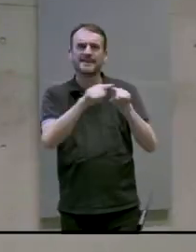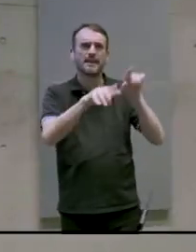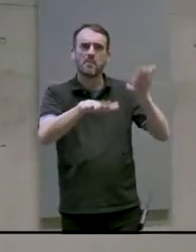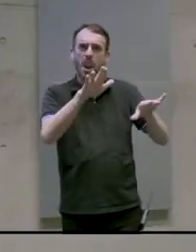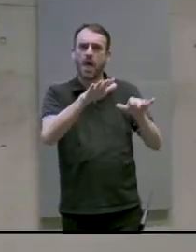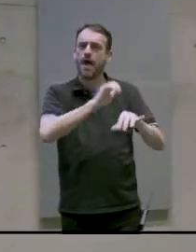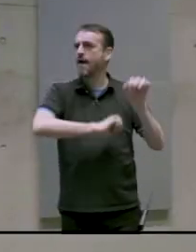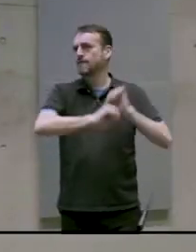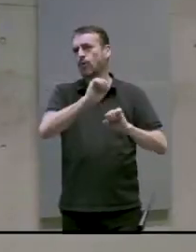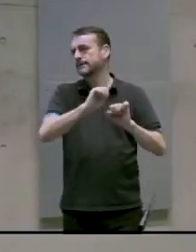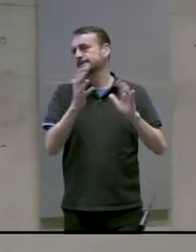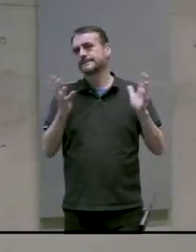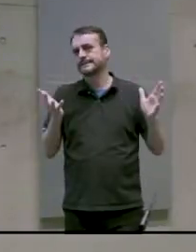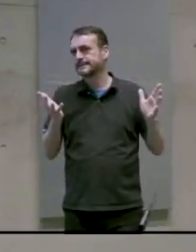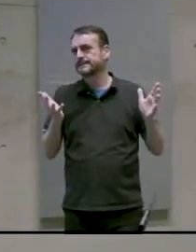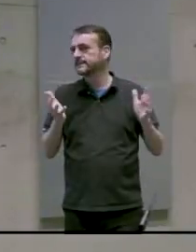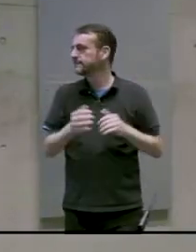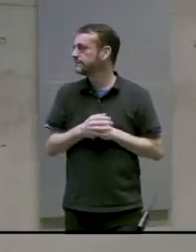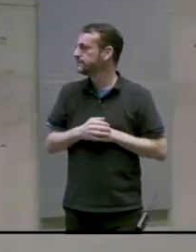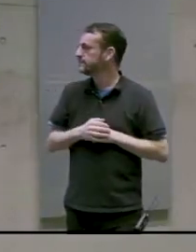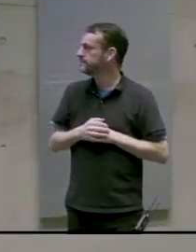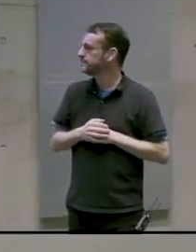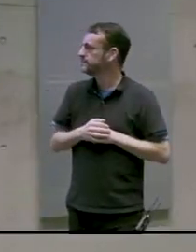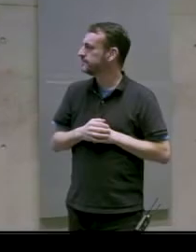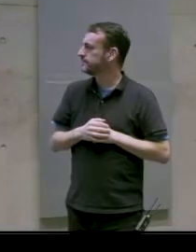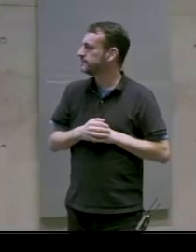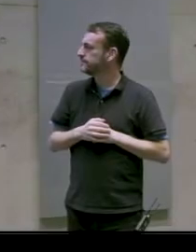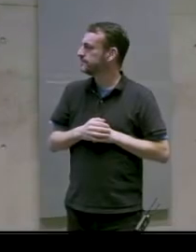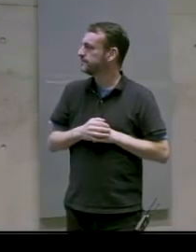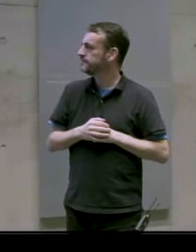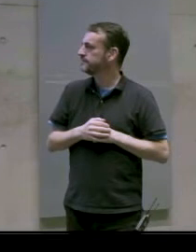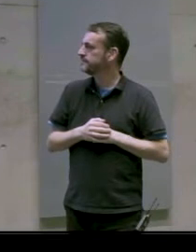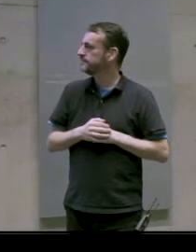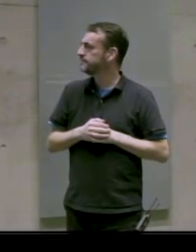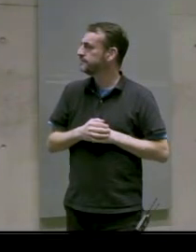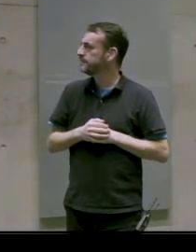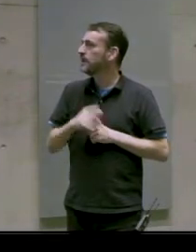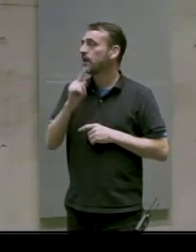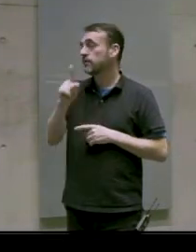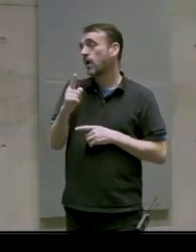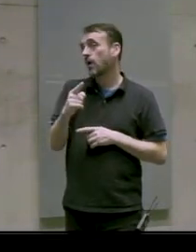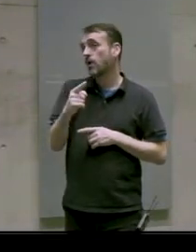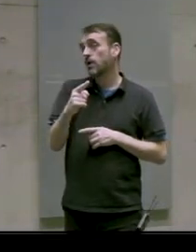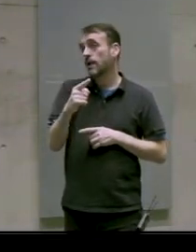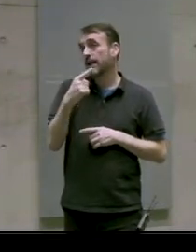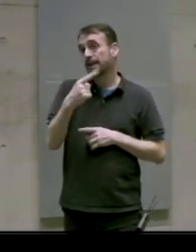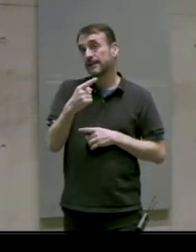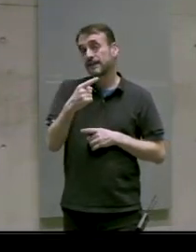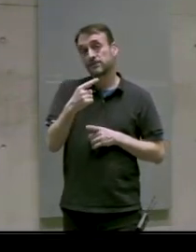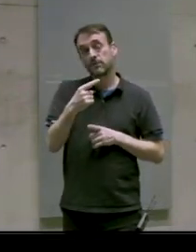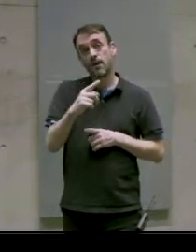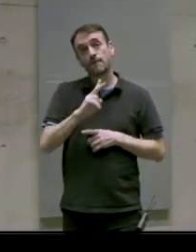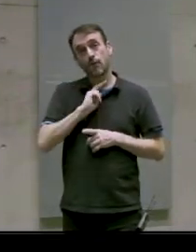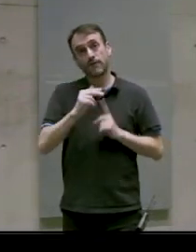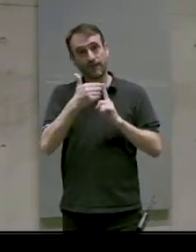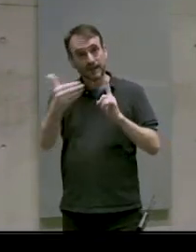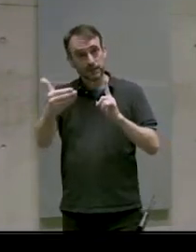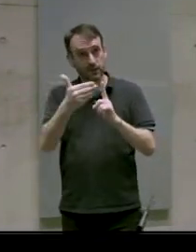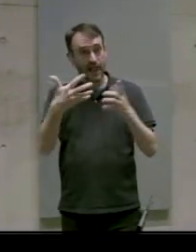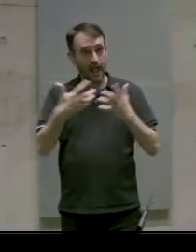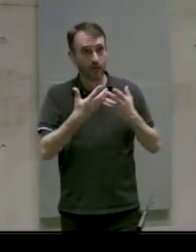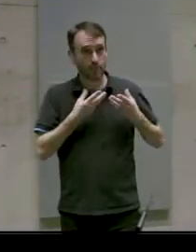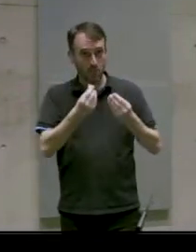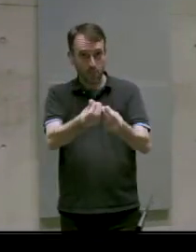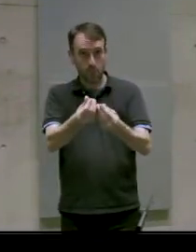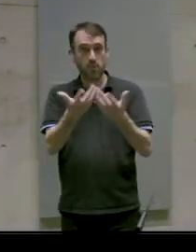crazy. But you can help voice recognition to give you a very smooth run. I'll show you another little trailer of a